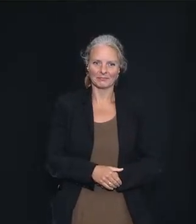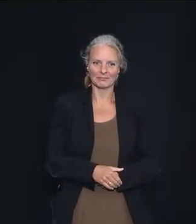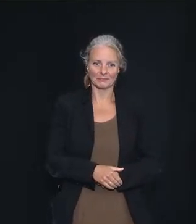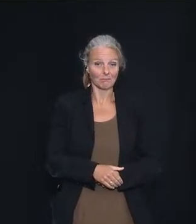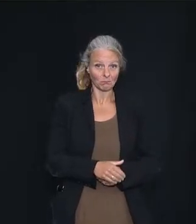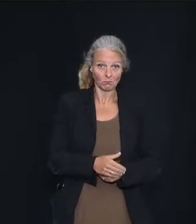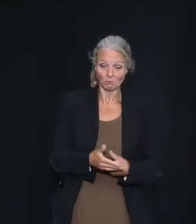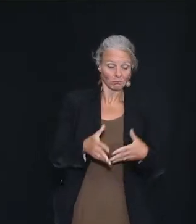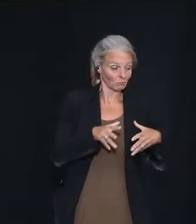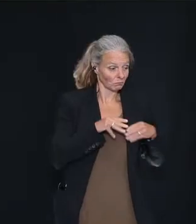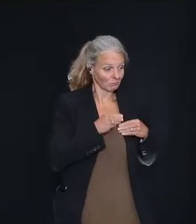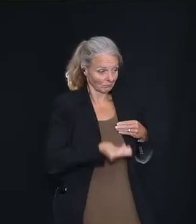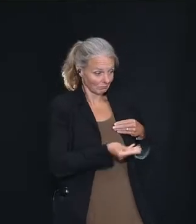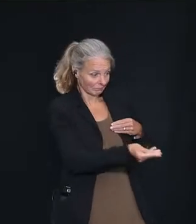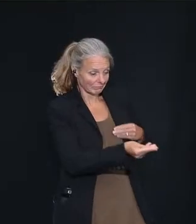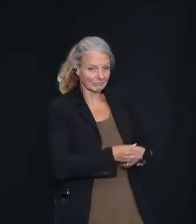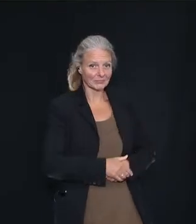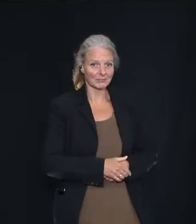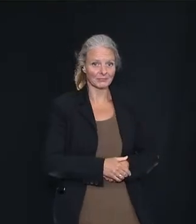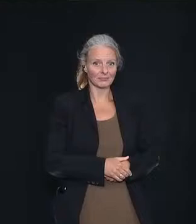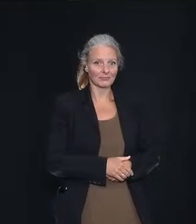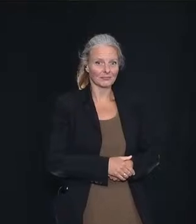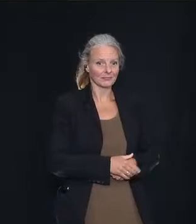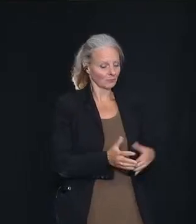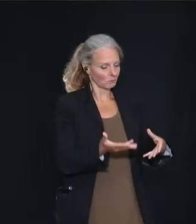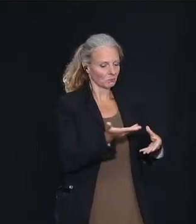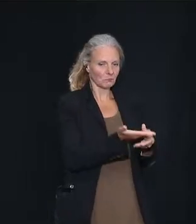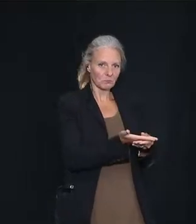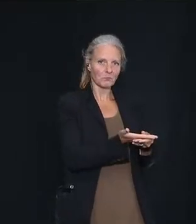Yes, you can take it. You can take it with a feather.